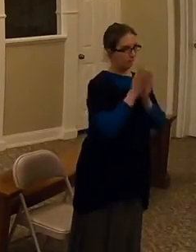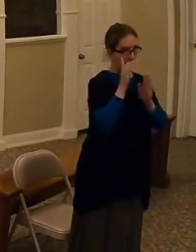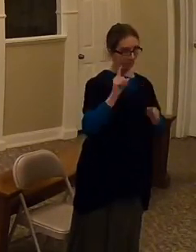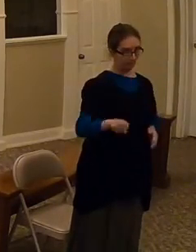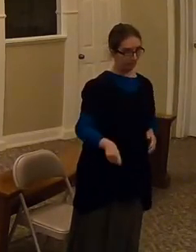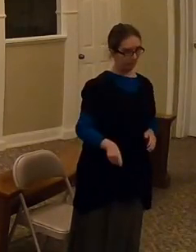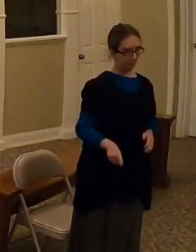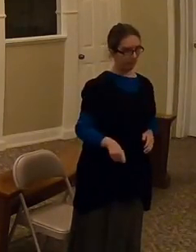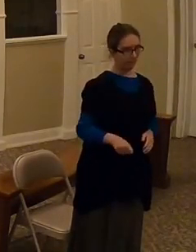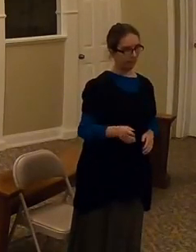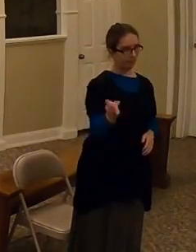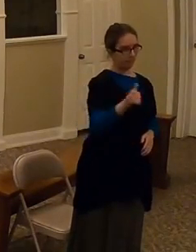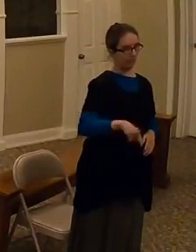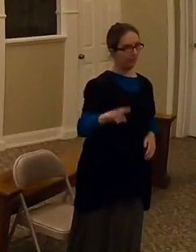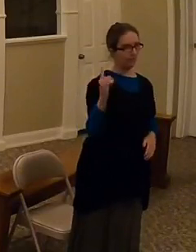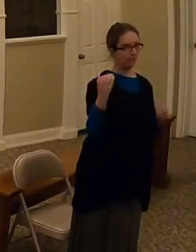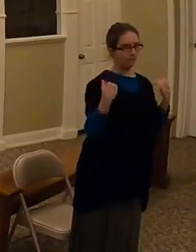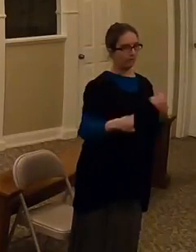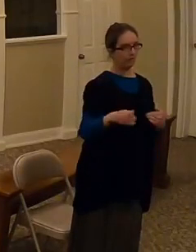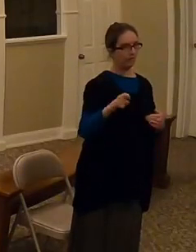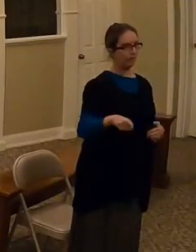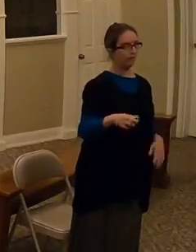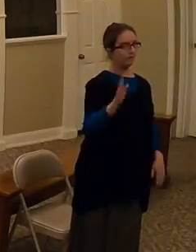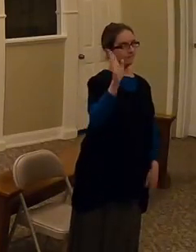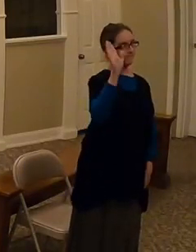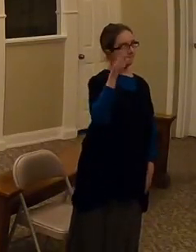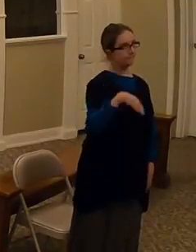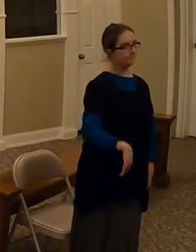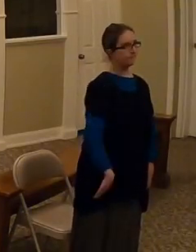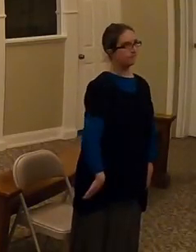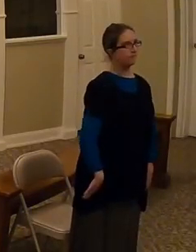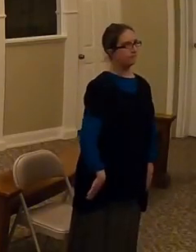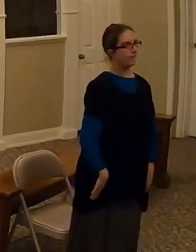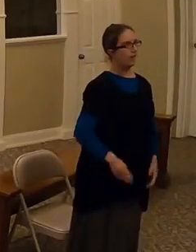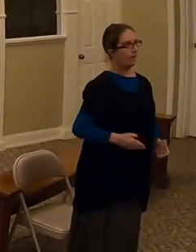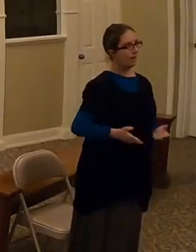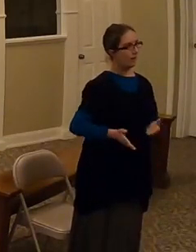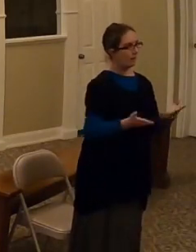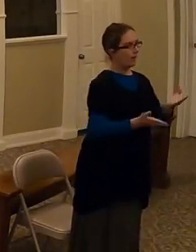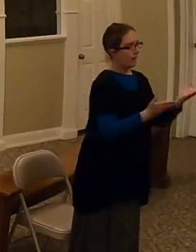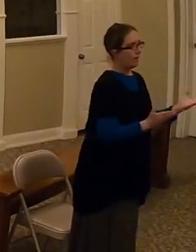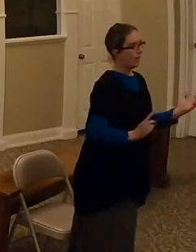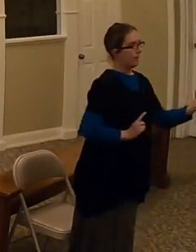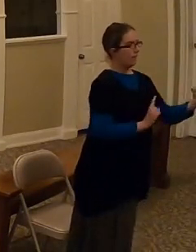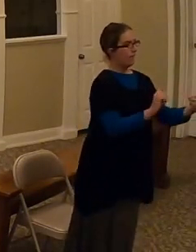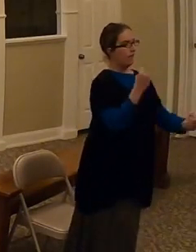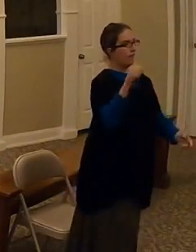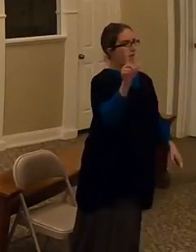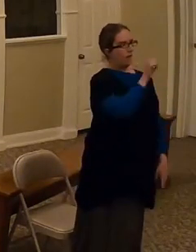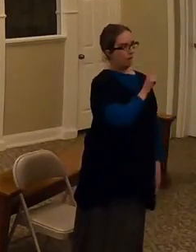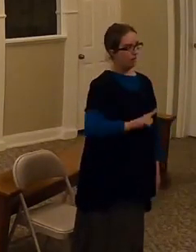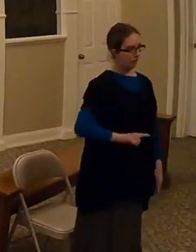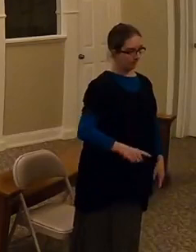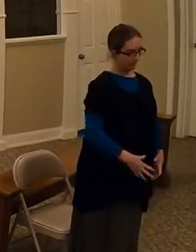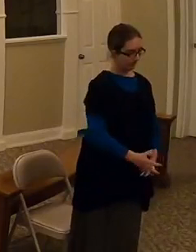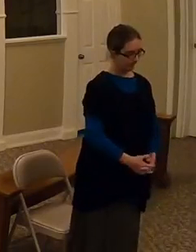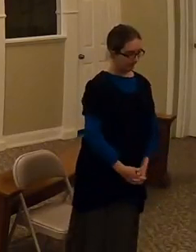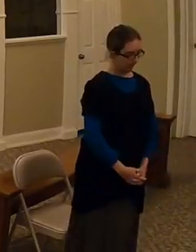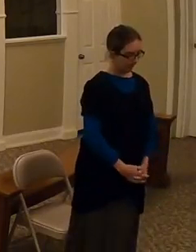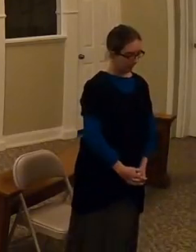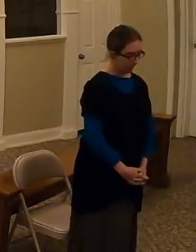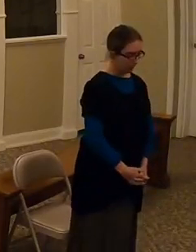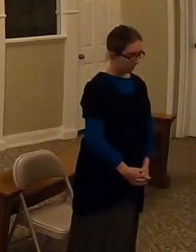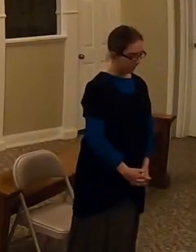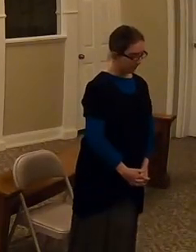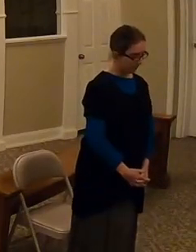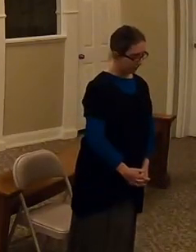prayer. Anybody have a request, just lift your hand. Let's just carry these before the Lord tonight. My God, right now, Lord,